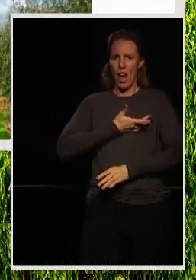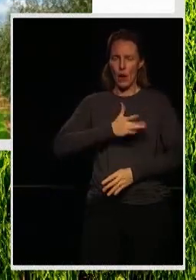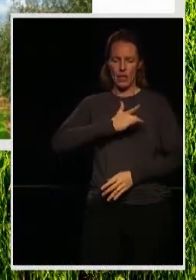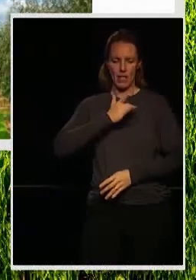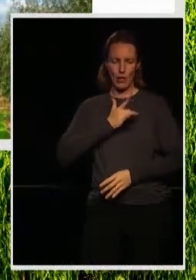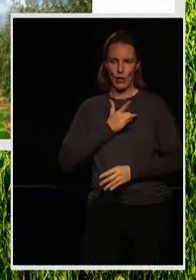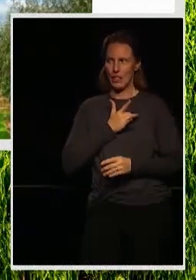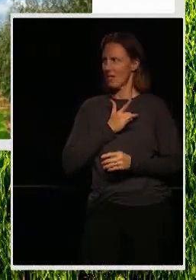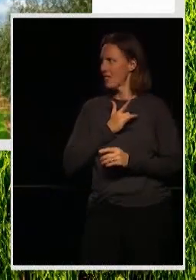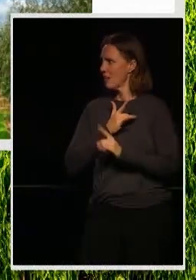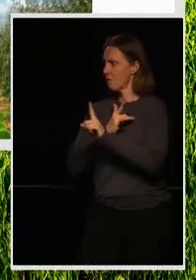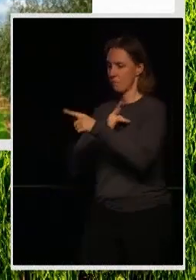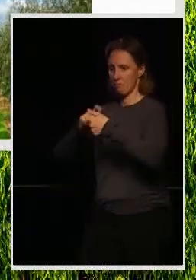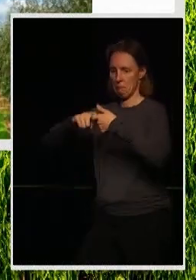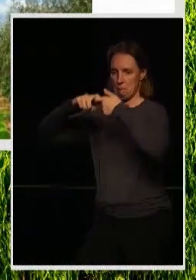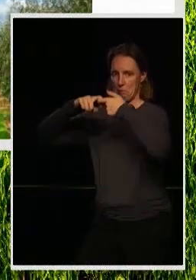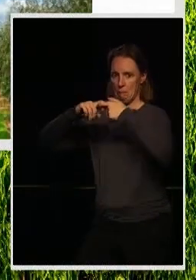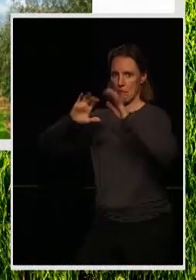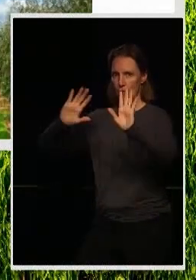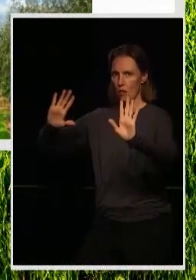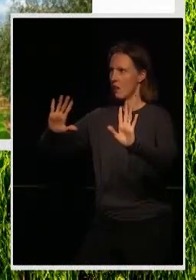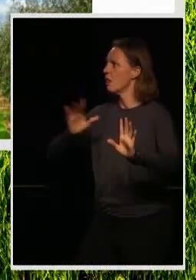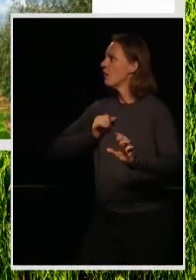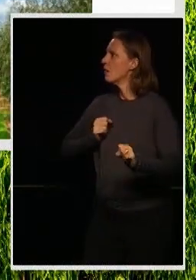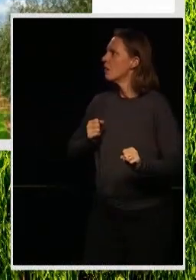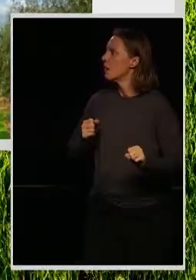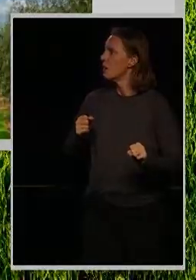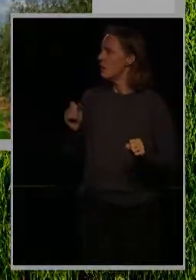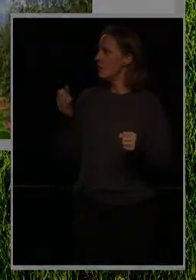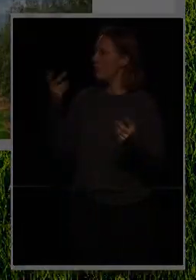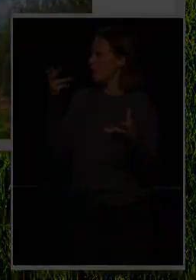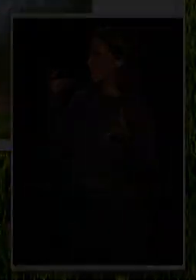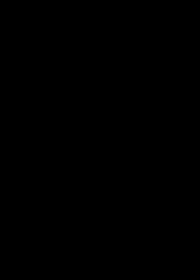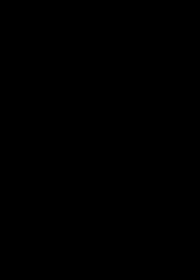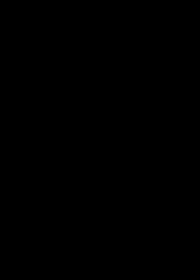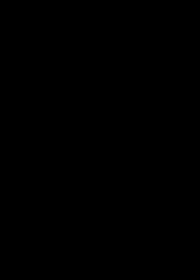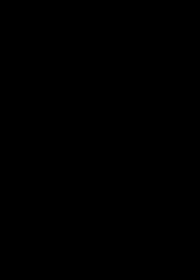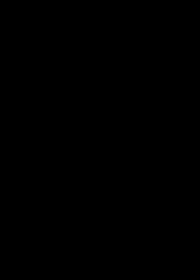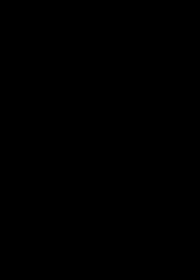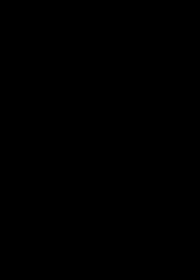technology. Great. Let's pause there. We're running a little over Thank you. time. Great. Yeah. Great. Leave this slide Thank you up. very much. Good job.